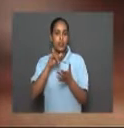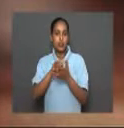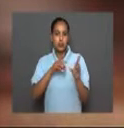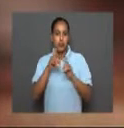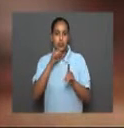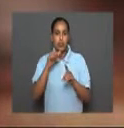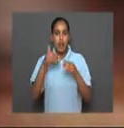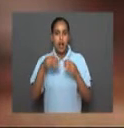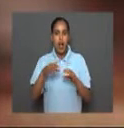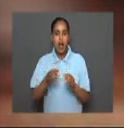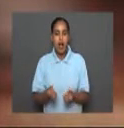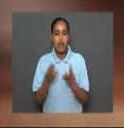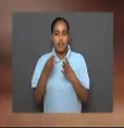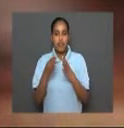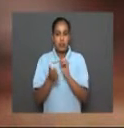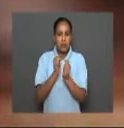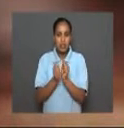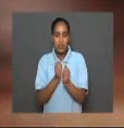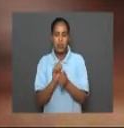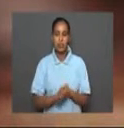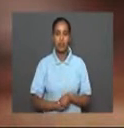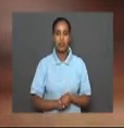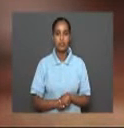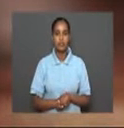does not have much flexibility.